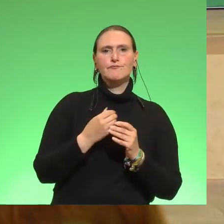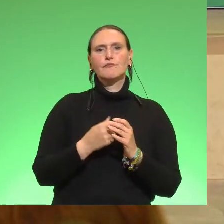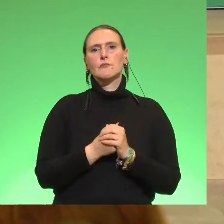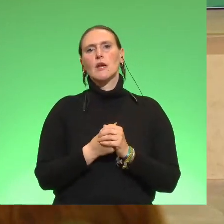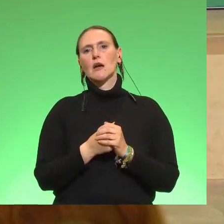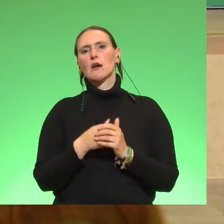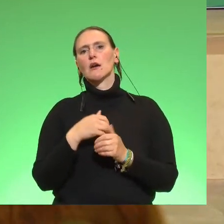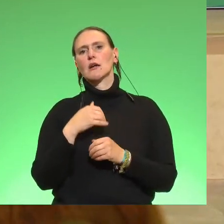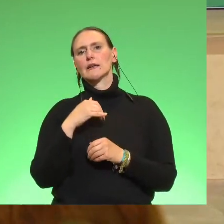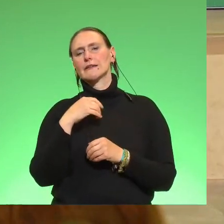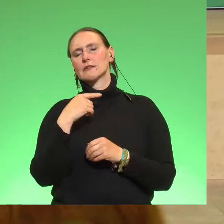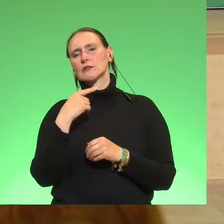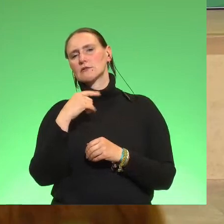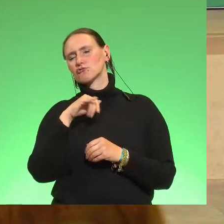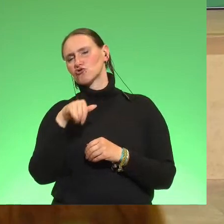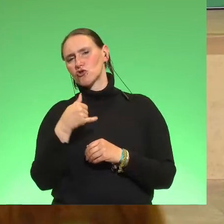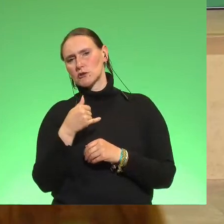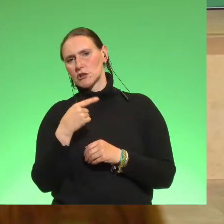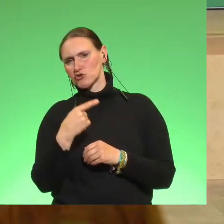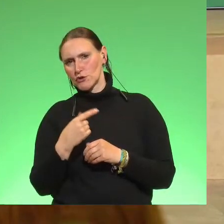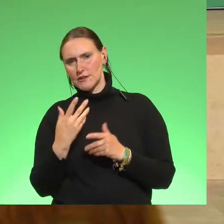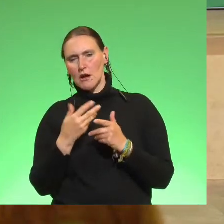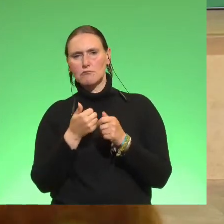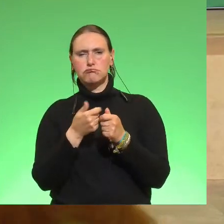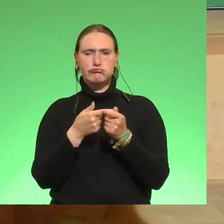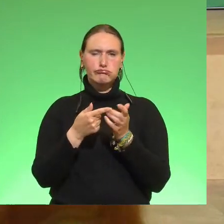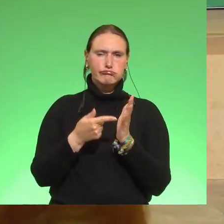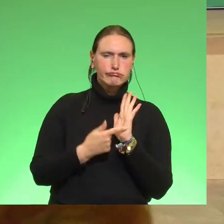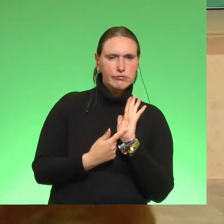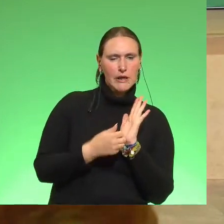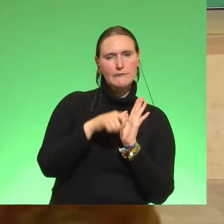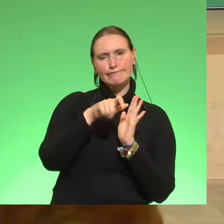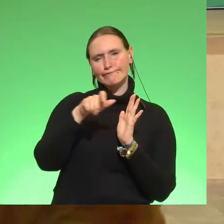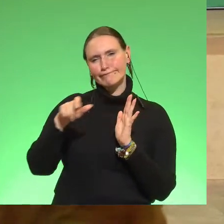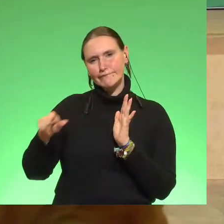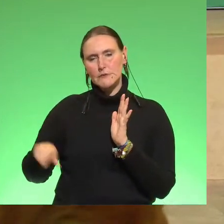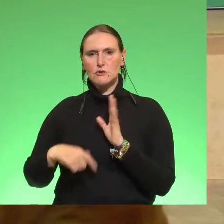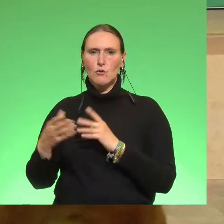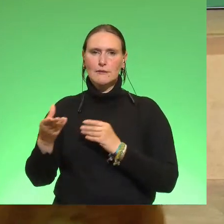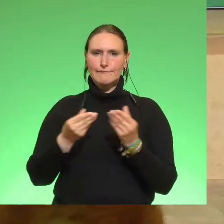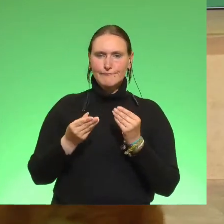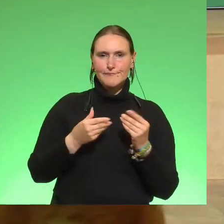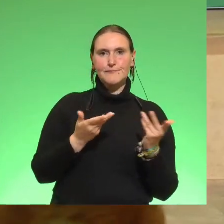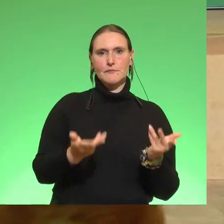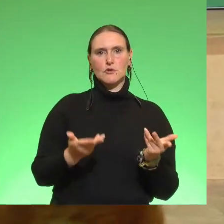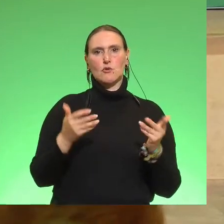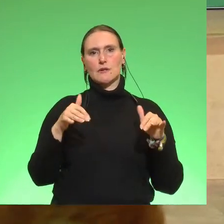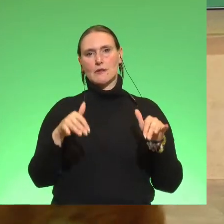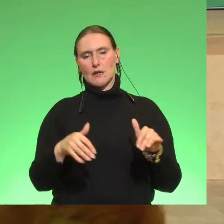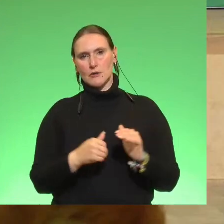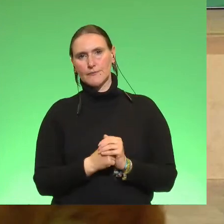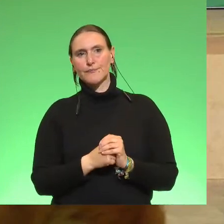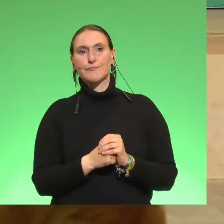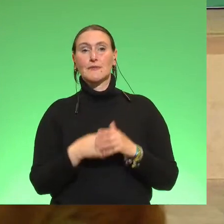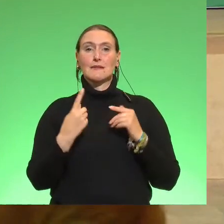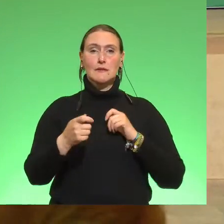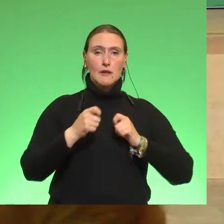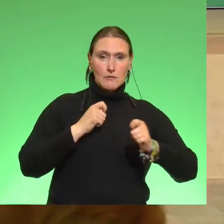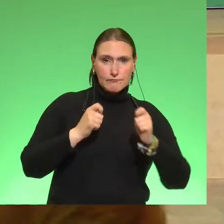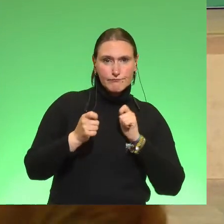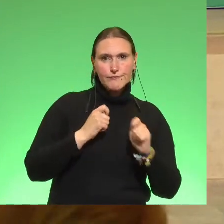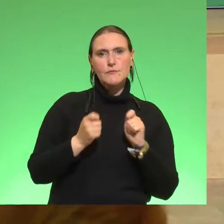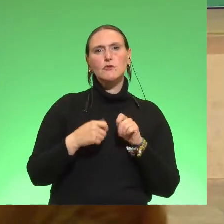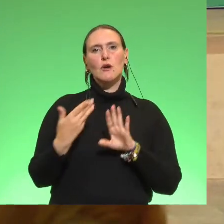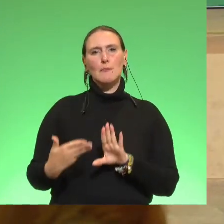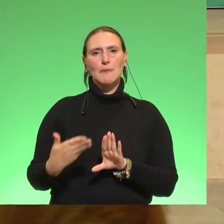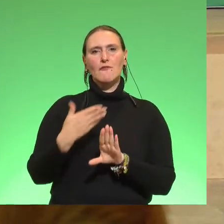Budianta, Hilmar Farid, Nuraini Julias Tuti, and Charles Esche will present their talks during this Let There Be